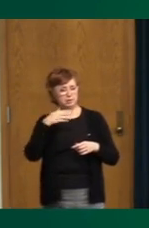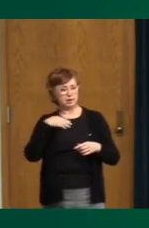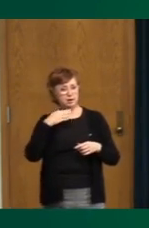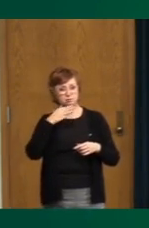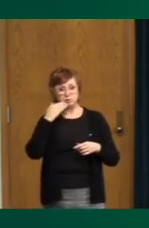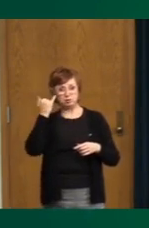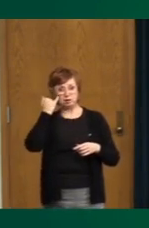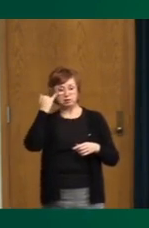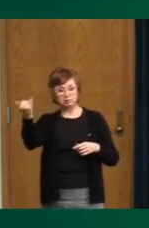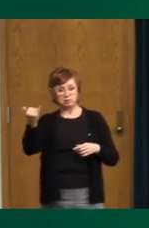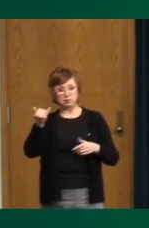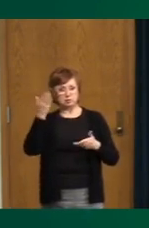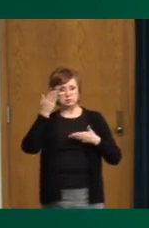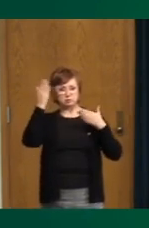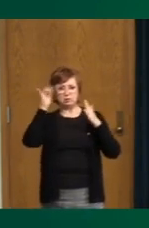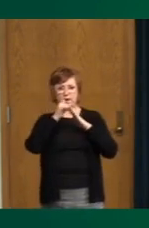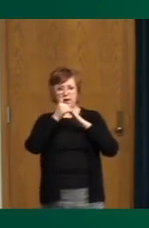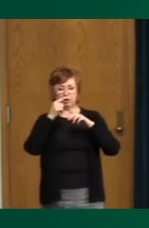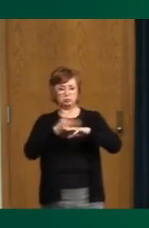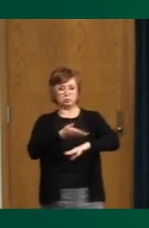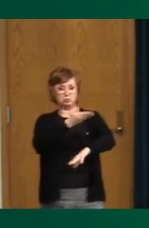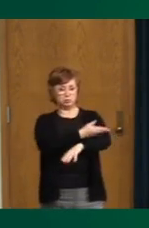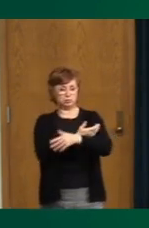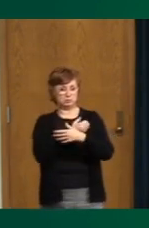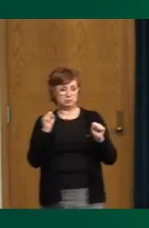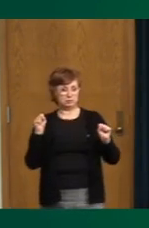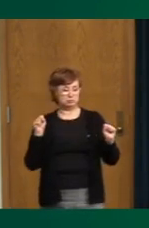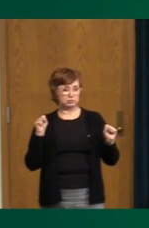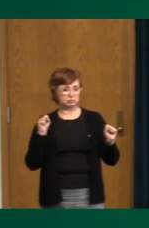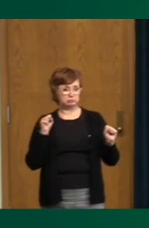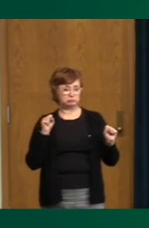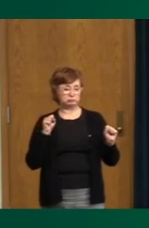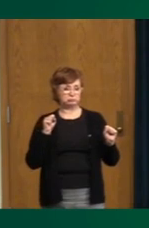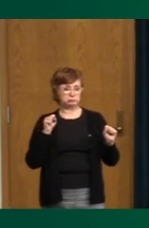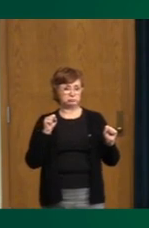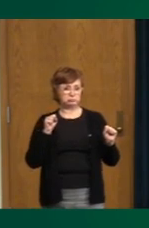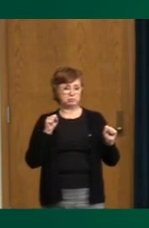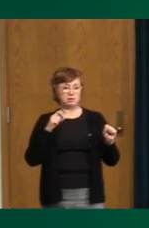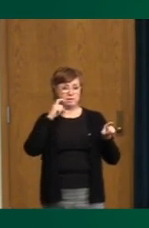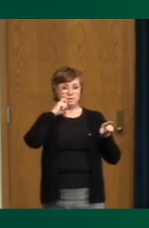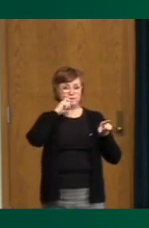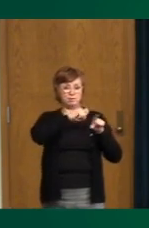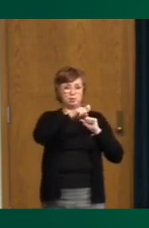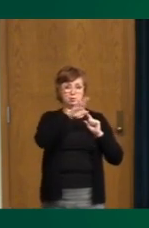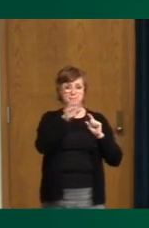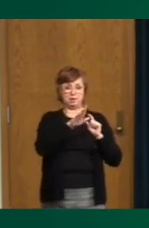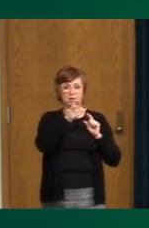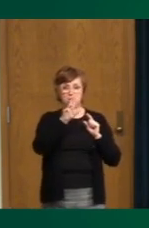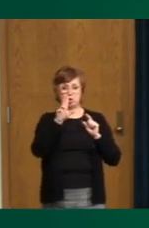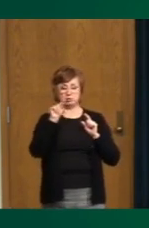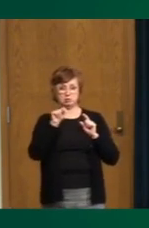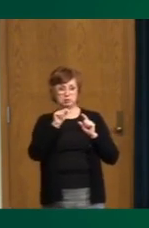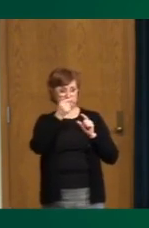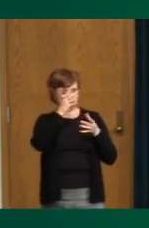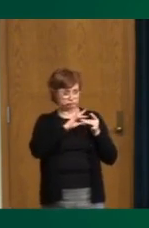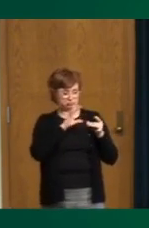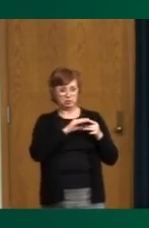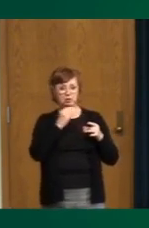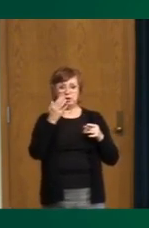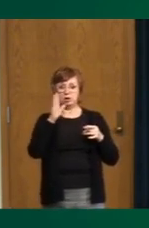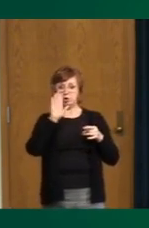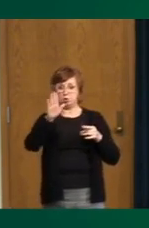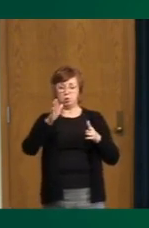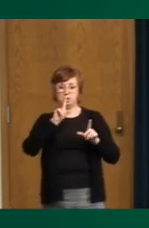you may have as to how we can operate safer, and call the BRT and suggest those. It's not saying that they